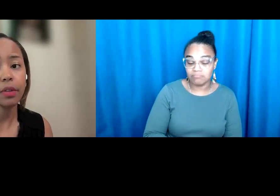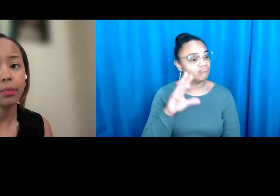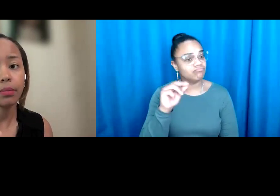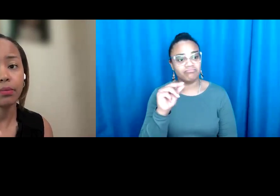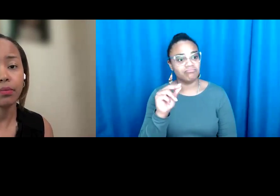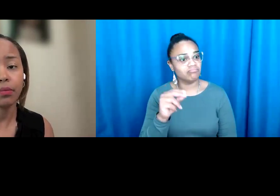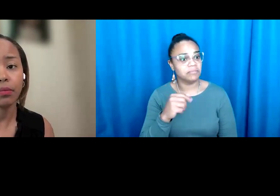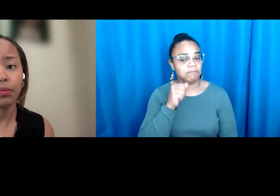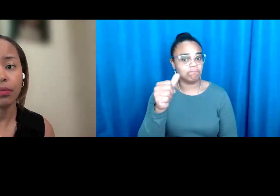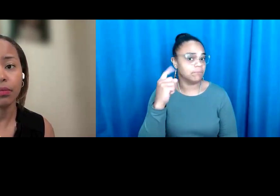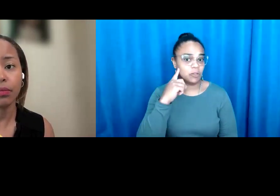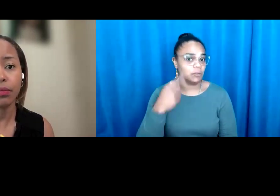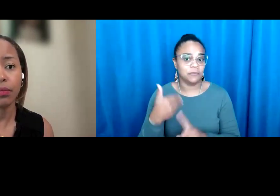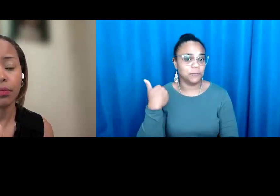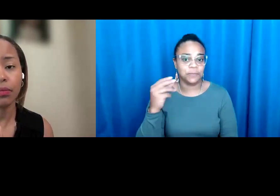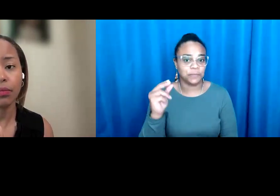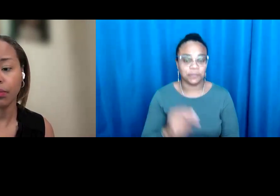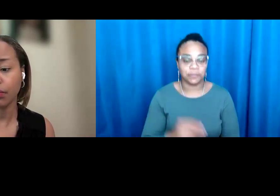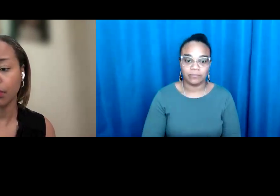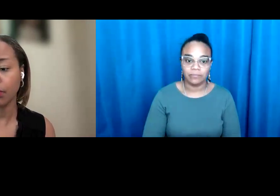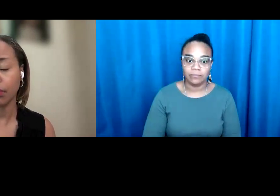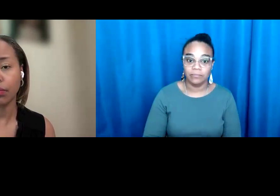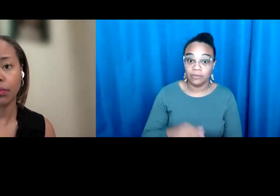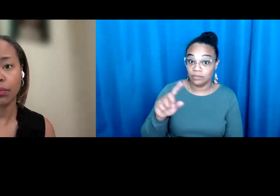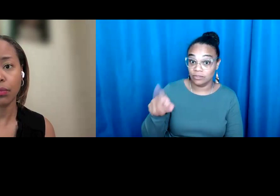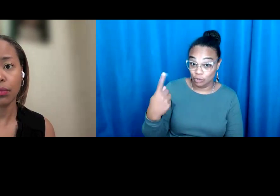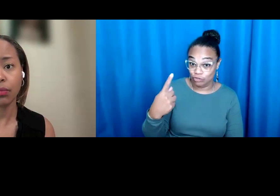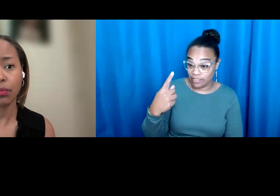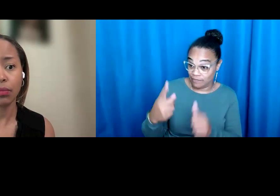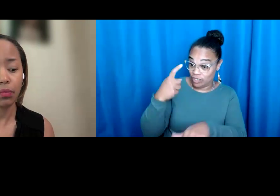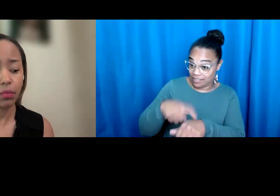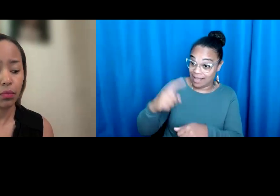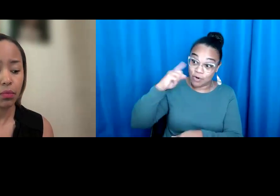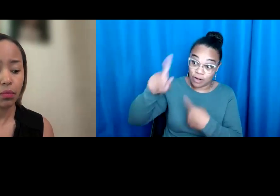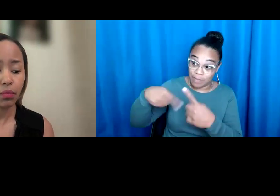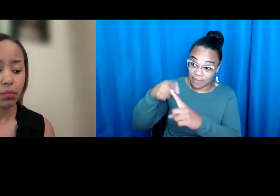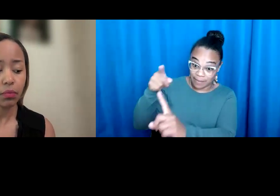No, I was not aware of them. So you just heard about them right now with me, or did you hear about them before?